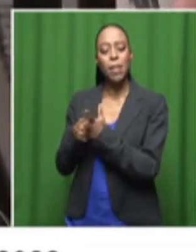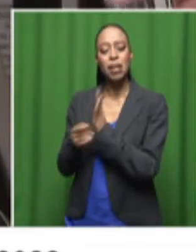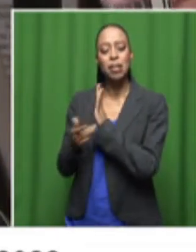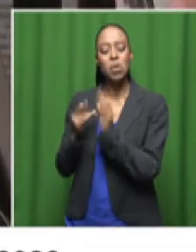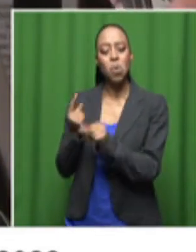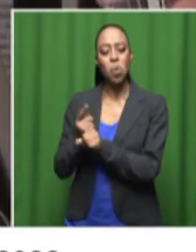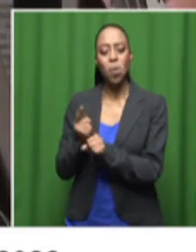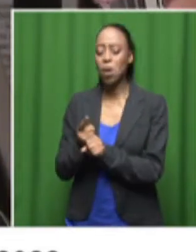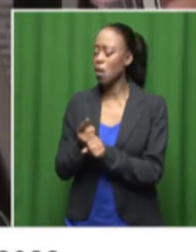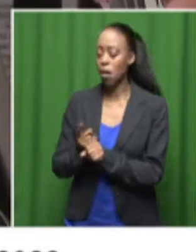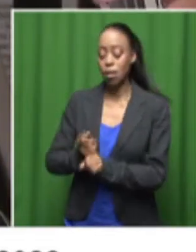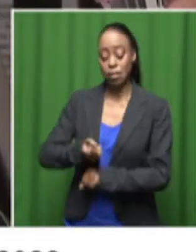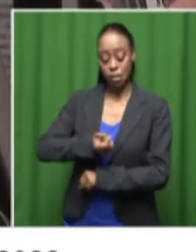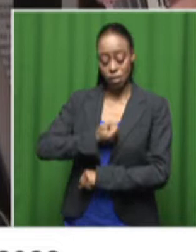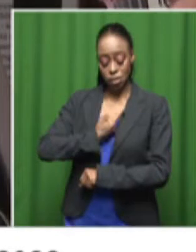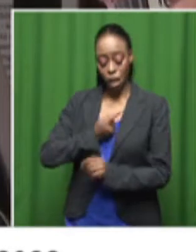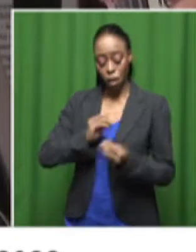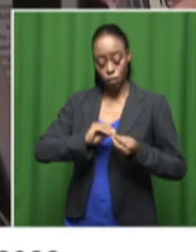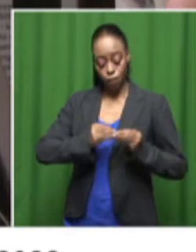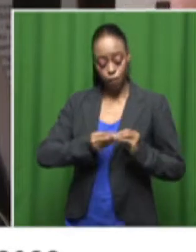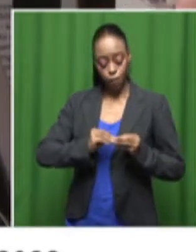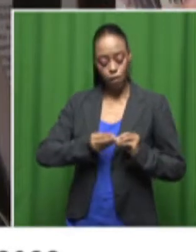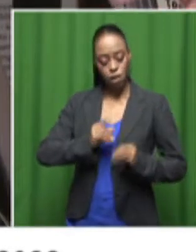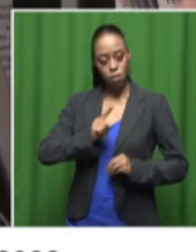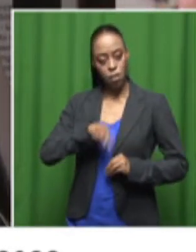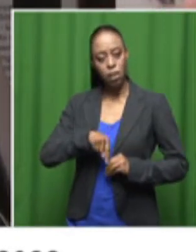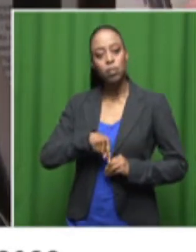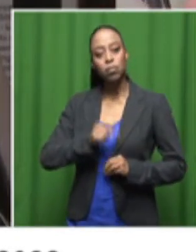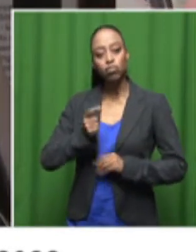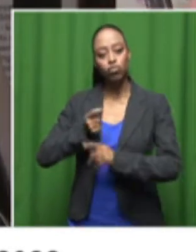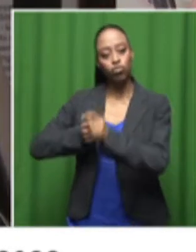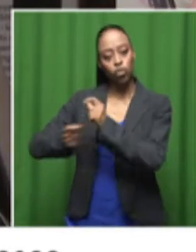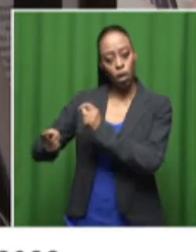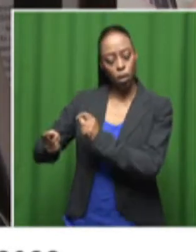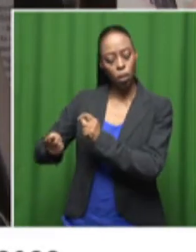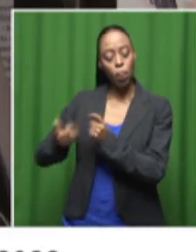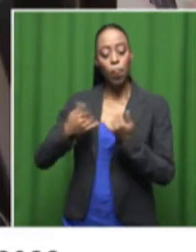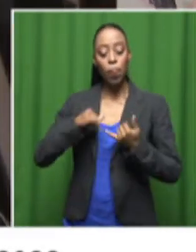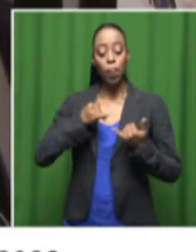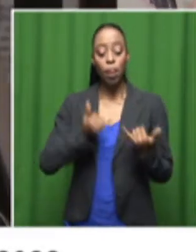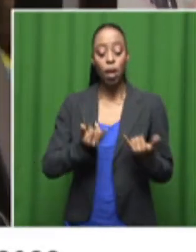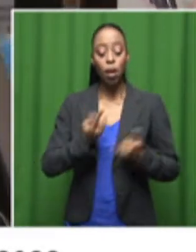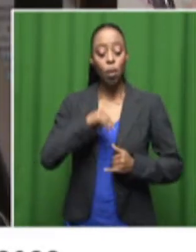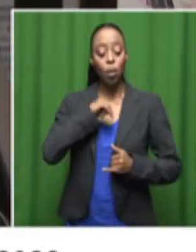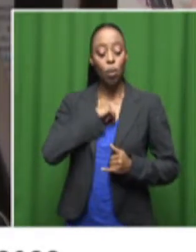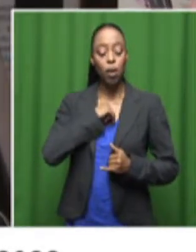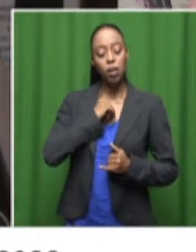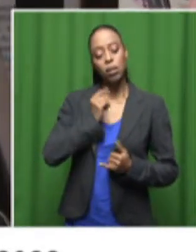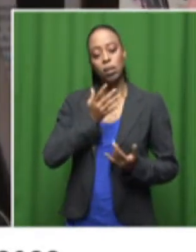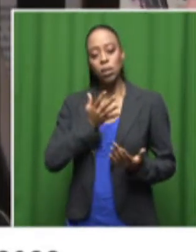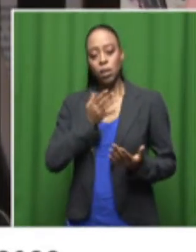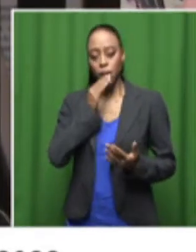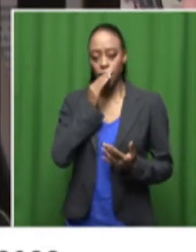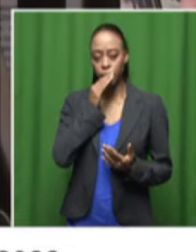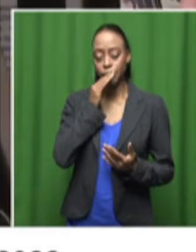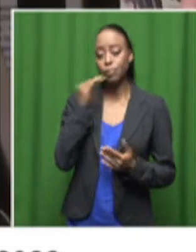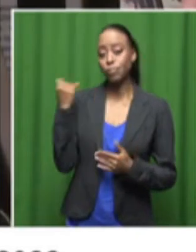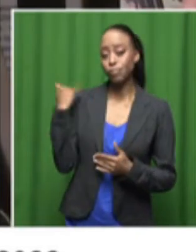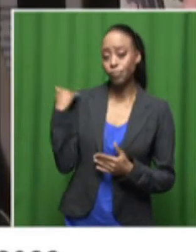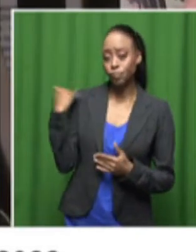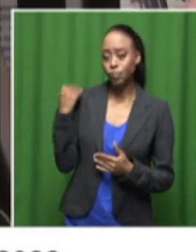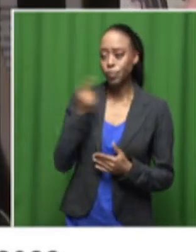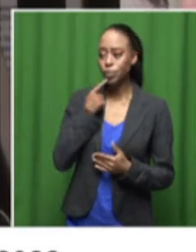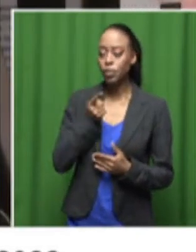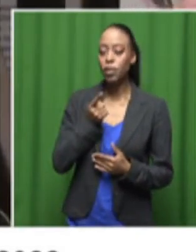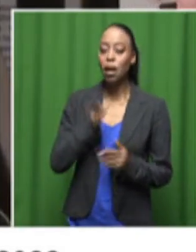that we believe that we have the talent in the country, and as SITA we are positioning ourselves as the agency to say we want to